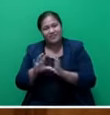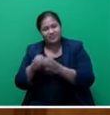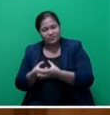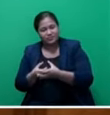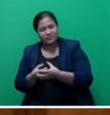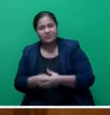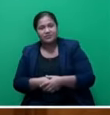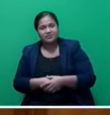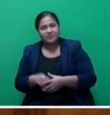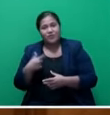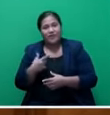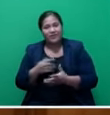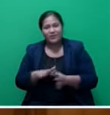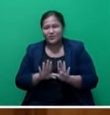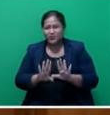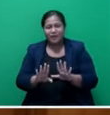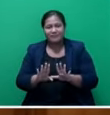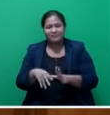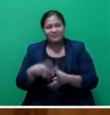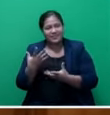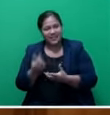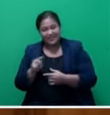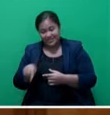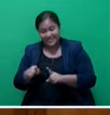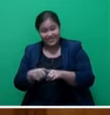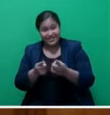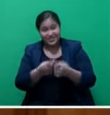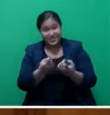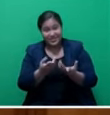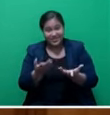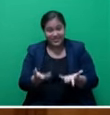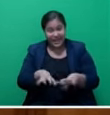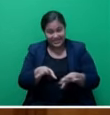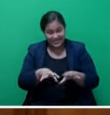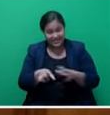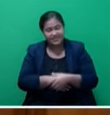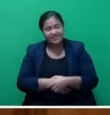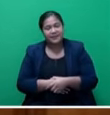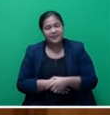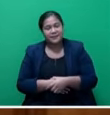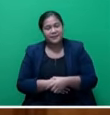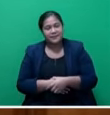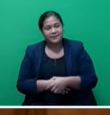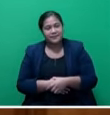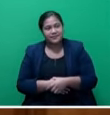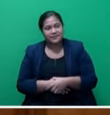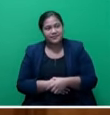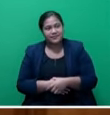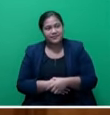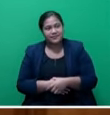escape from these types of being vulnerable to things like this. And it's no